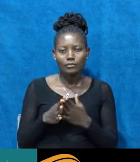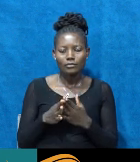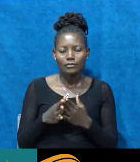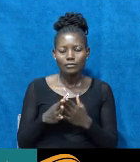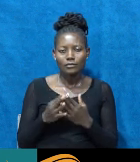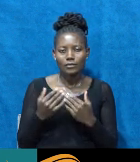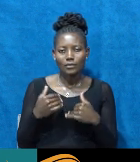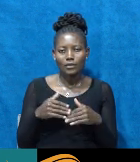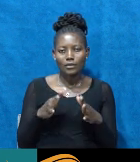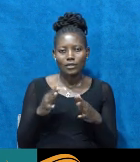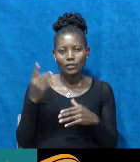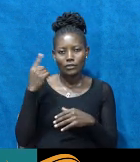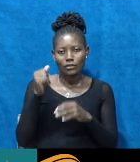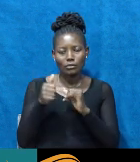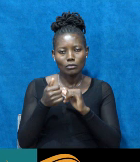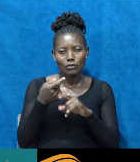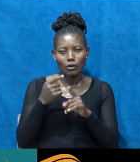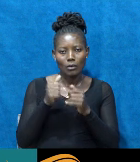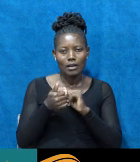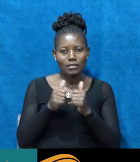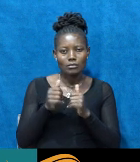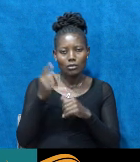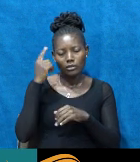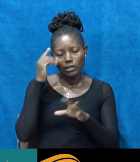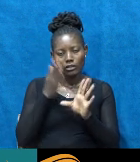sports psychologist to be able to address such issues.